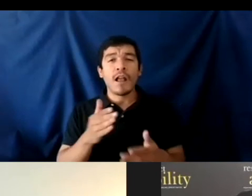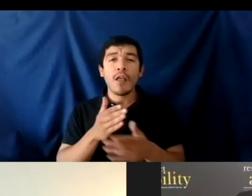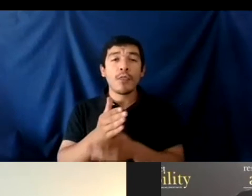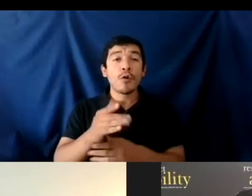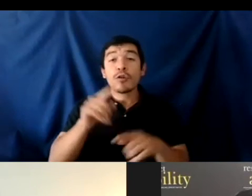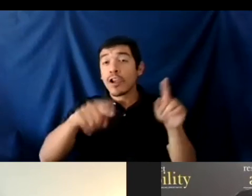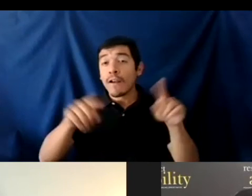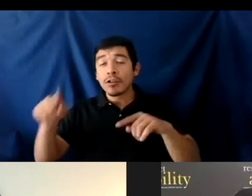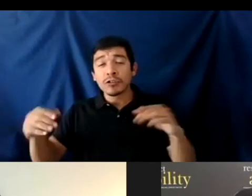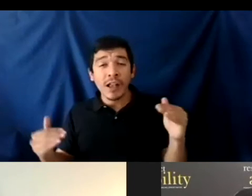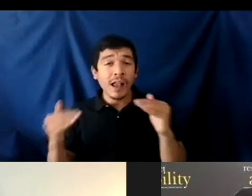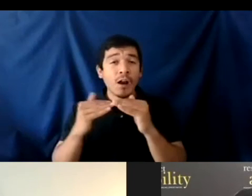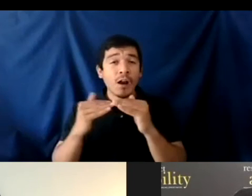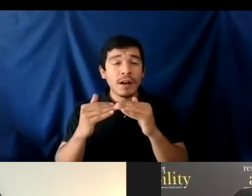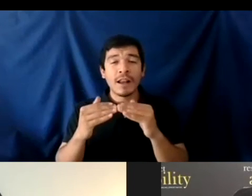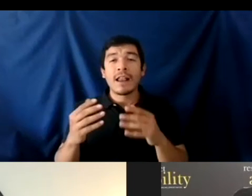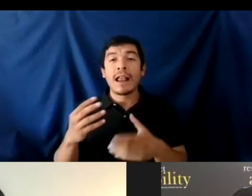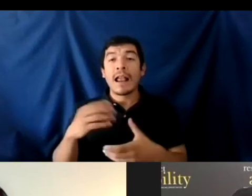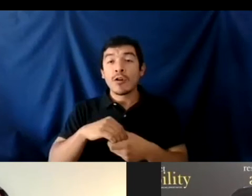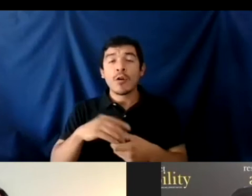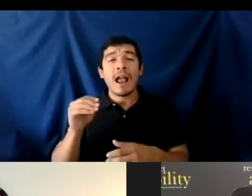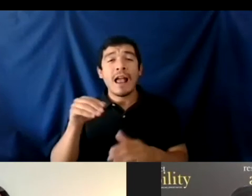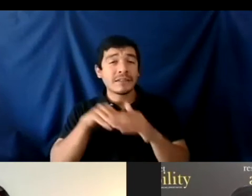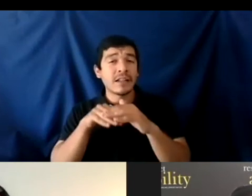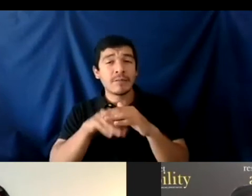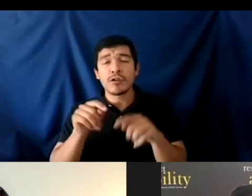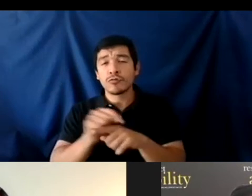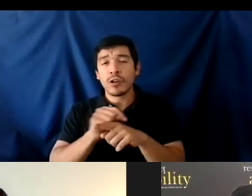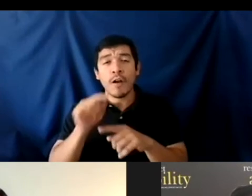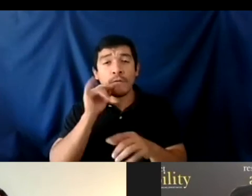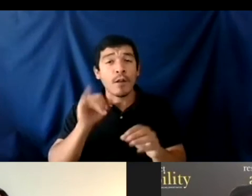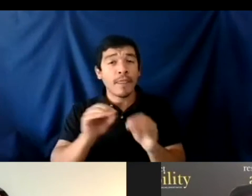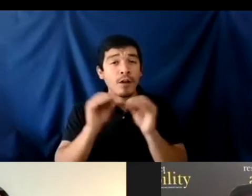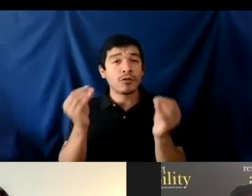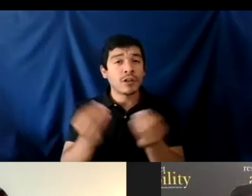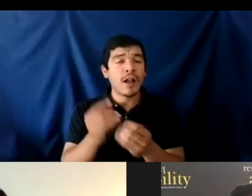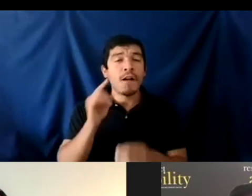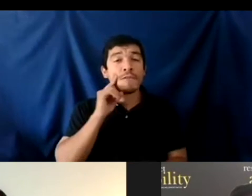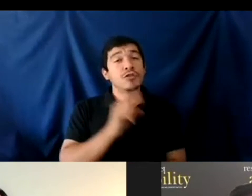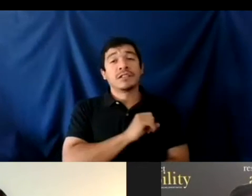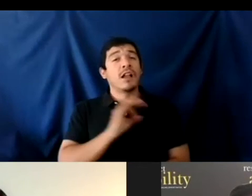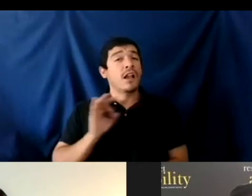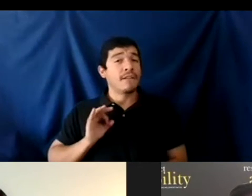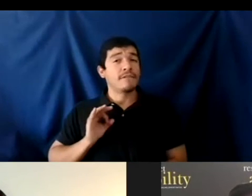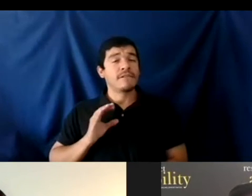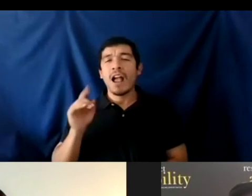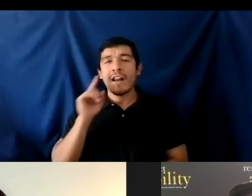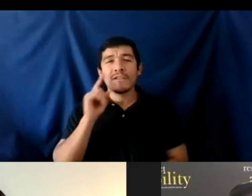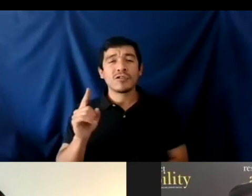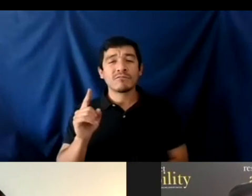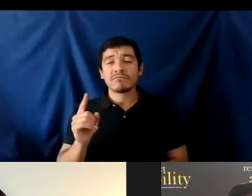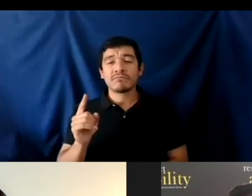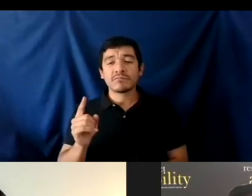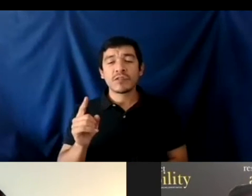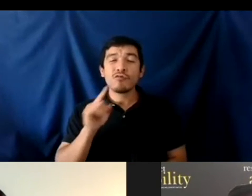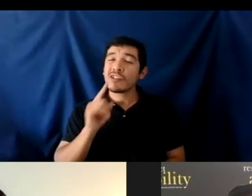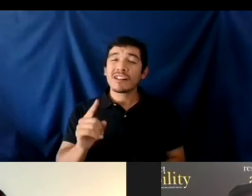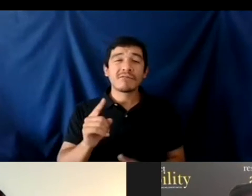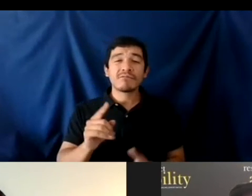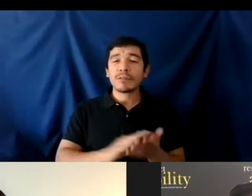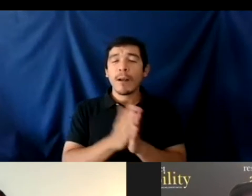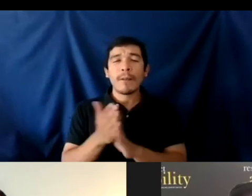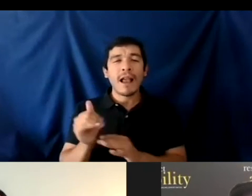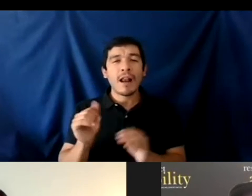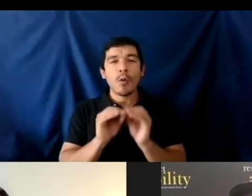diversity, equity, inclusion, and accessibility training for the organization, for staff, and also just being an organization